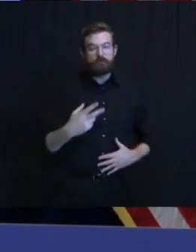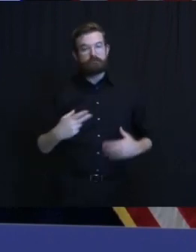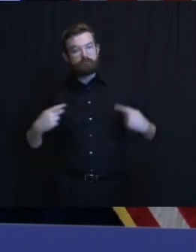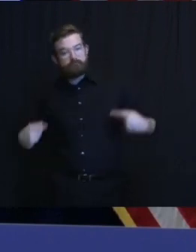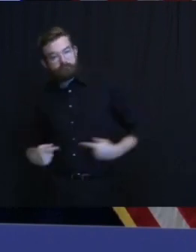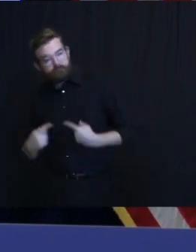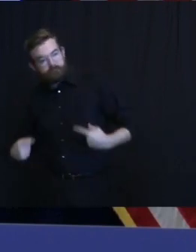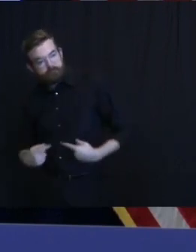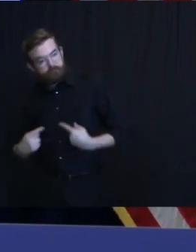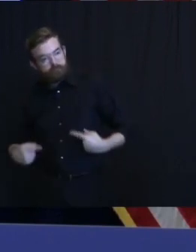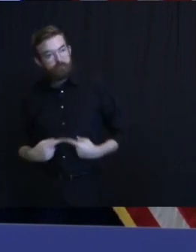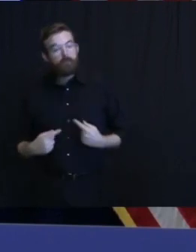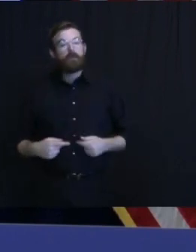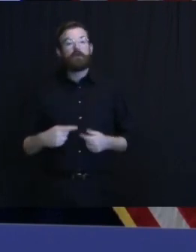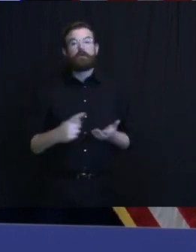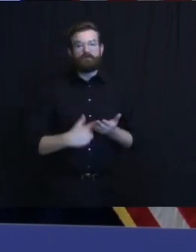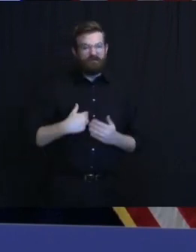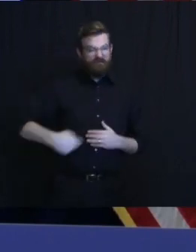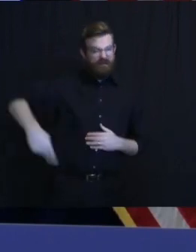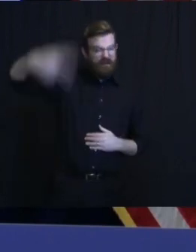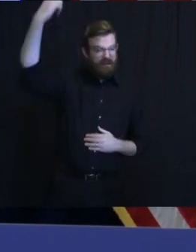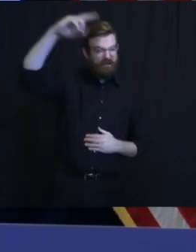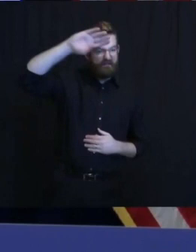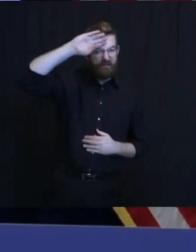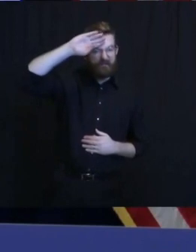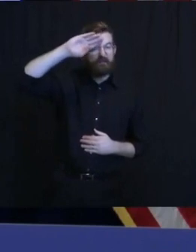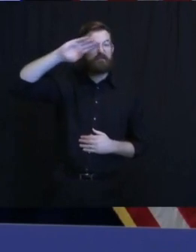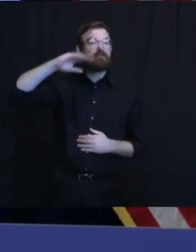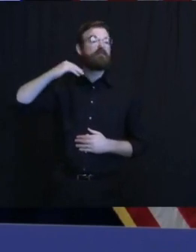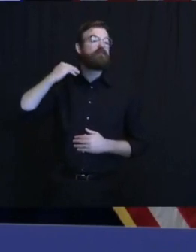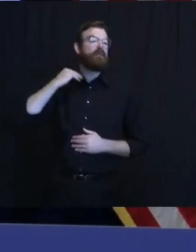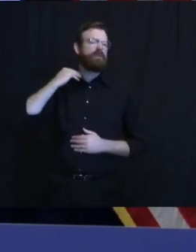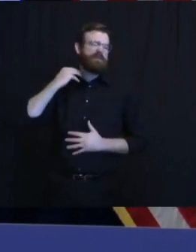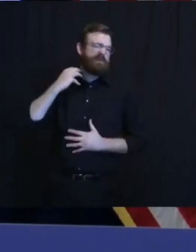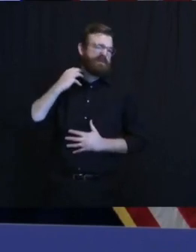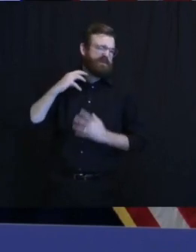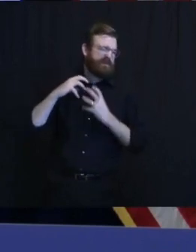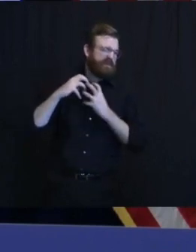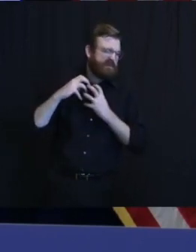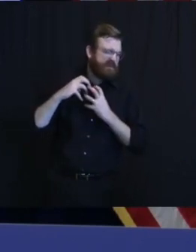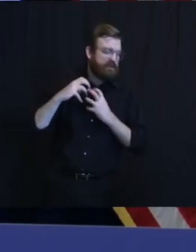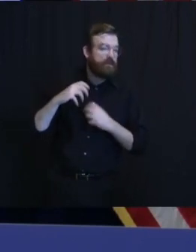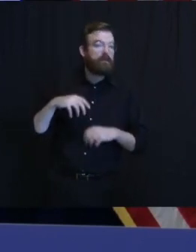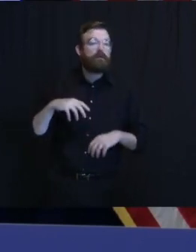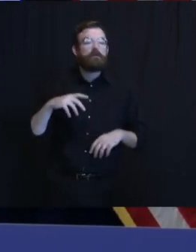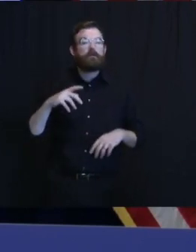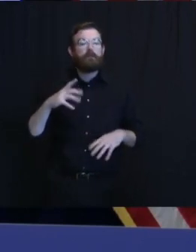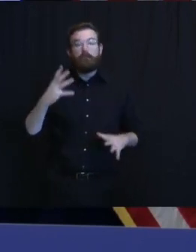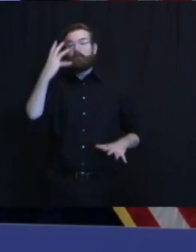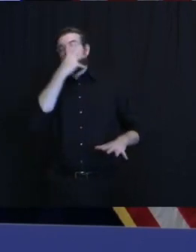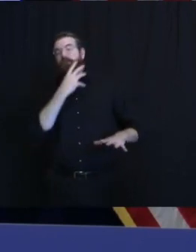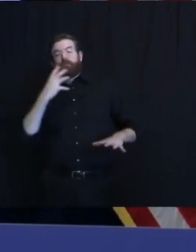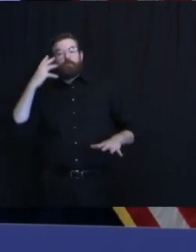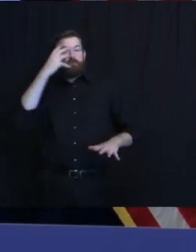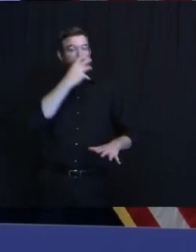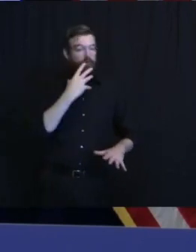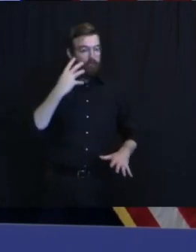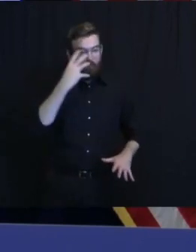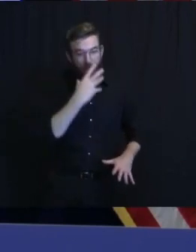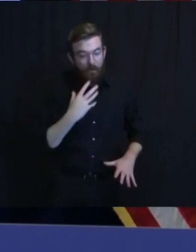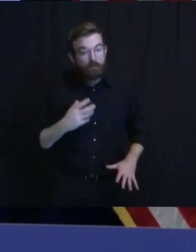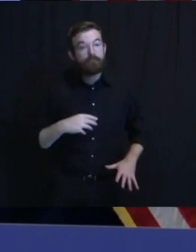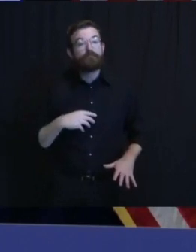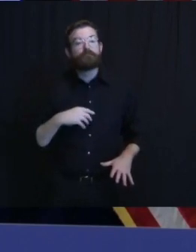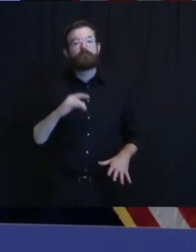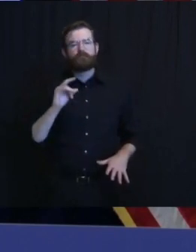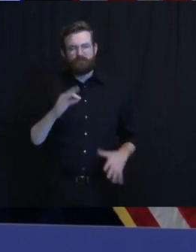if you develop any symptoms of a mosquito-borne disease, and mention recent travel and outdoor activities.